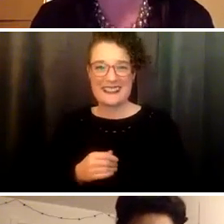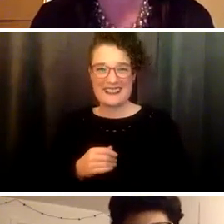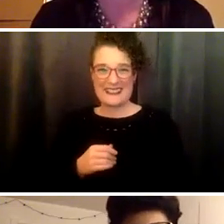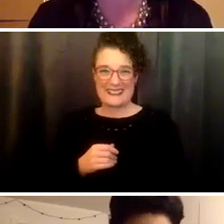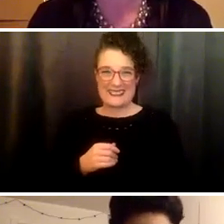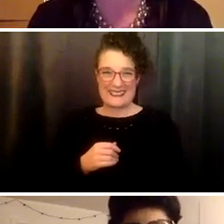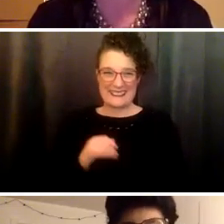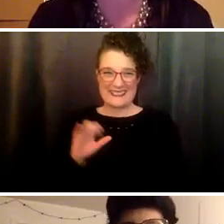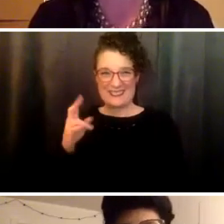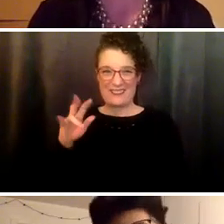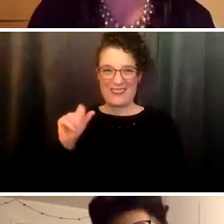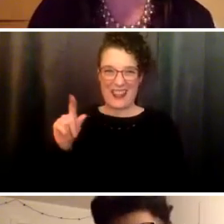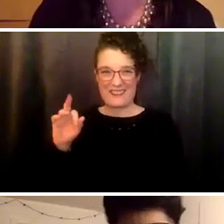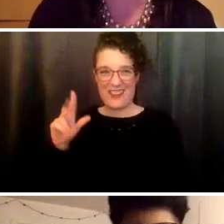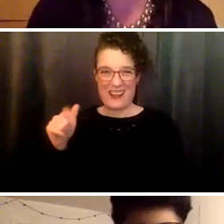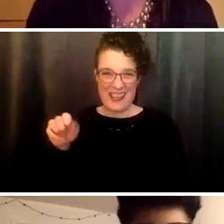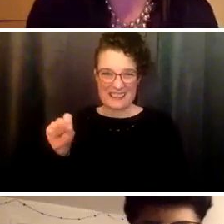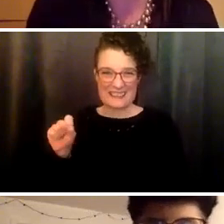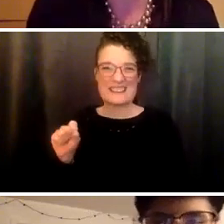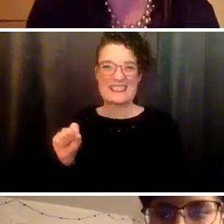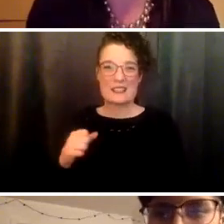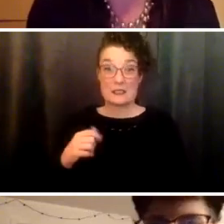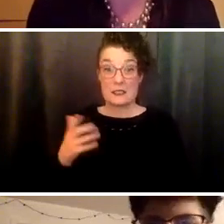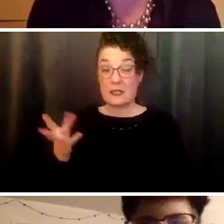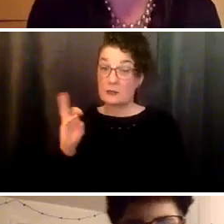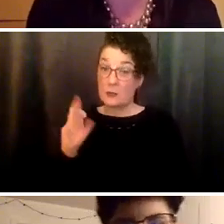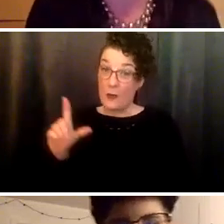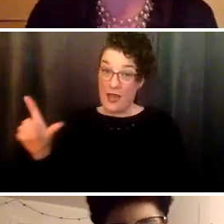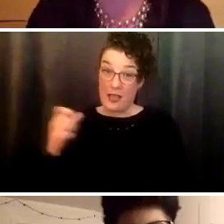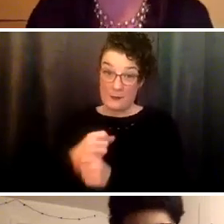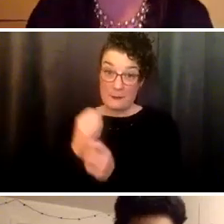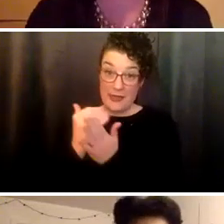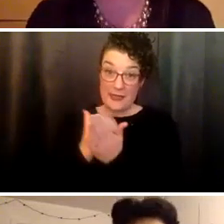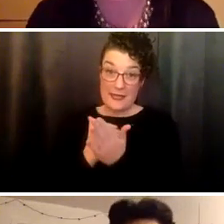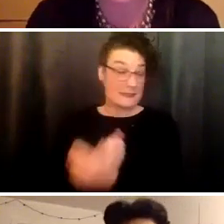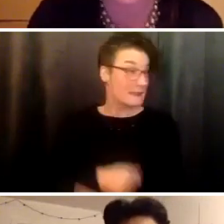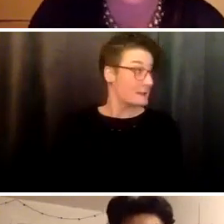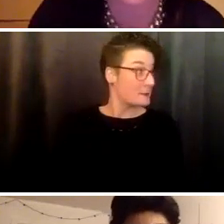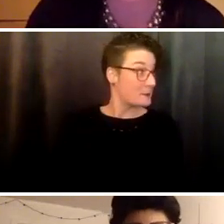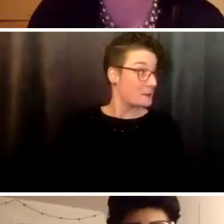that Chavela Vargas was? Yes. And I'm like, well, let's make a list.